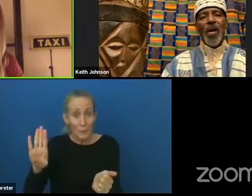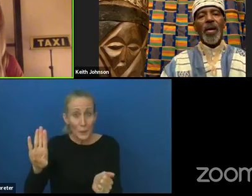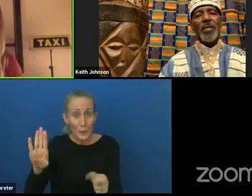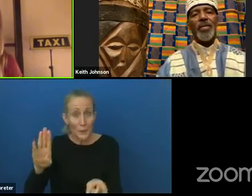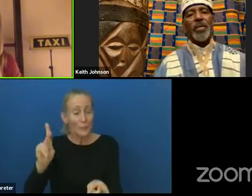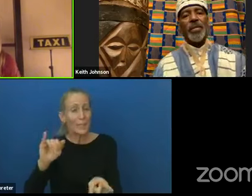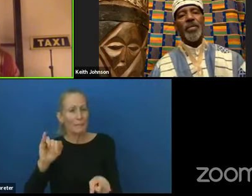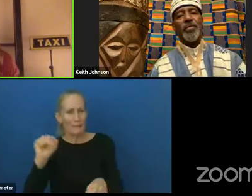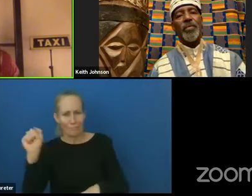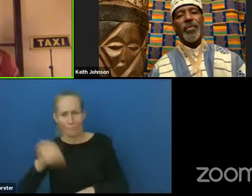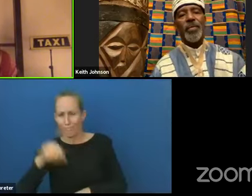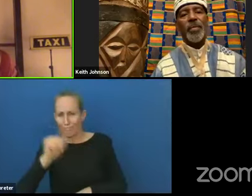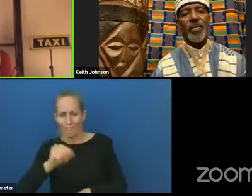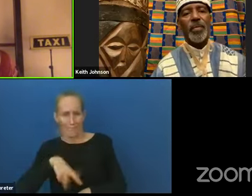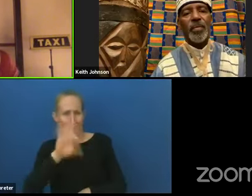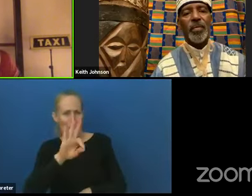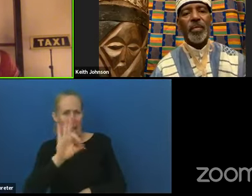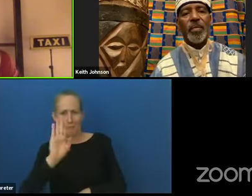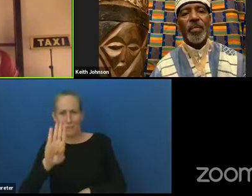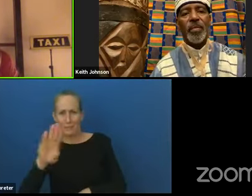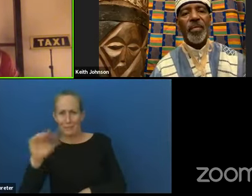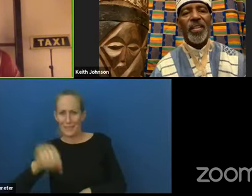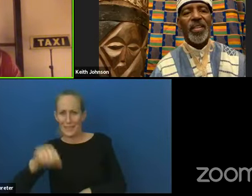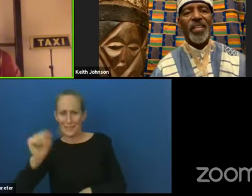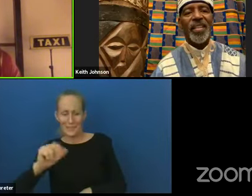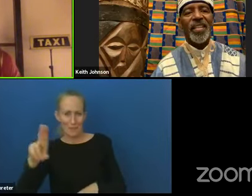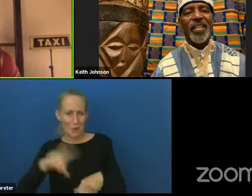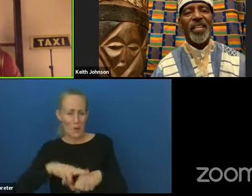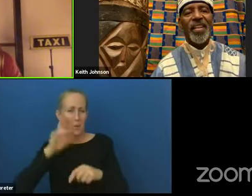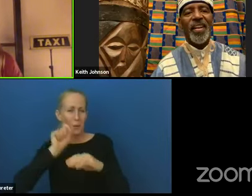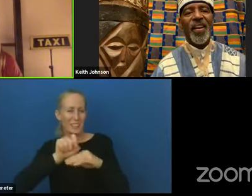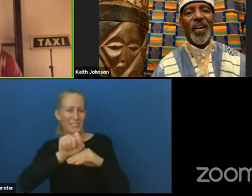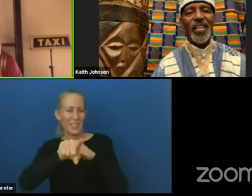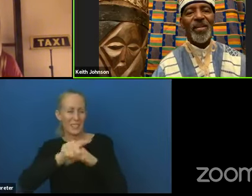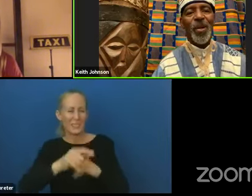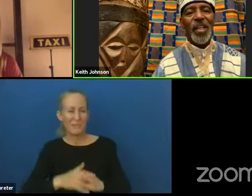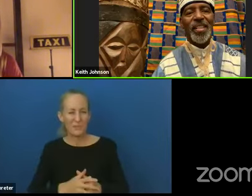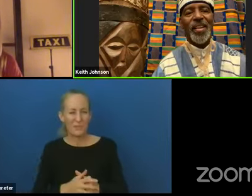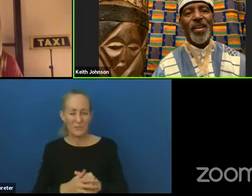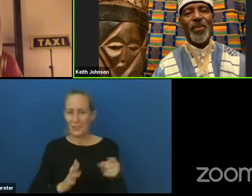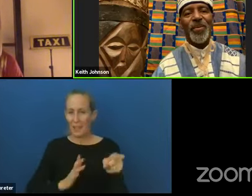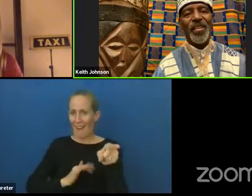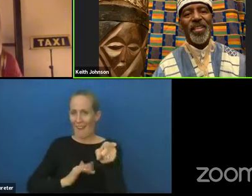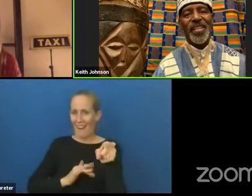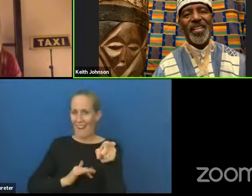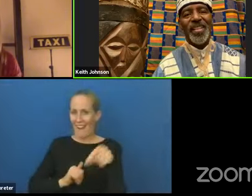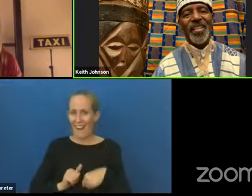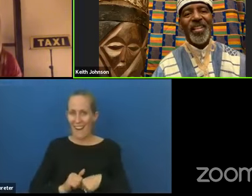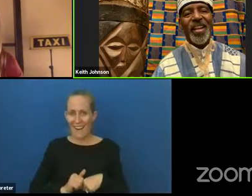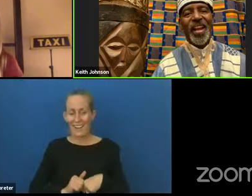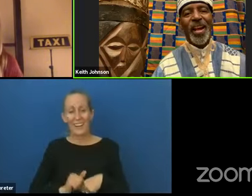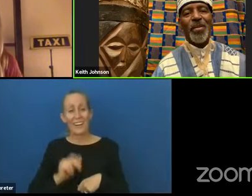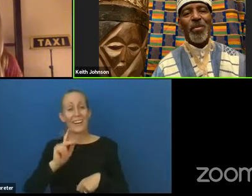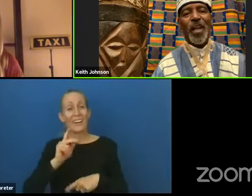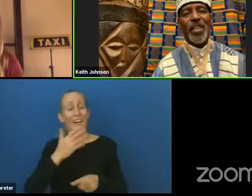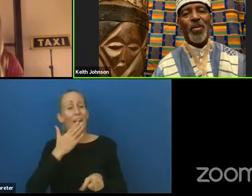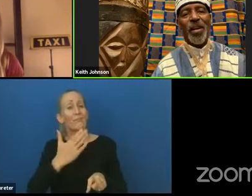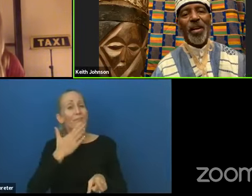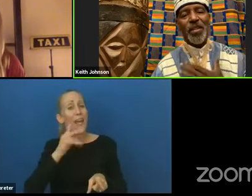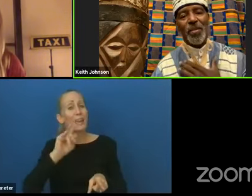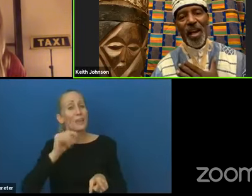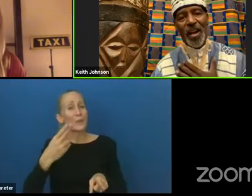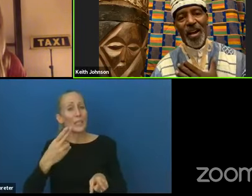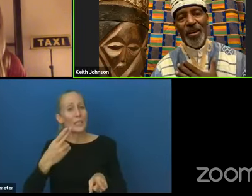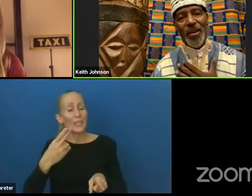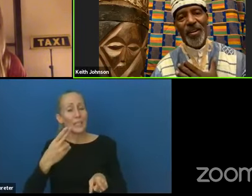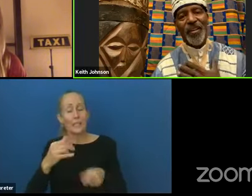can find it on Facebook. That's right. We'll send it to you. Awesome, awesome. Thank you, Keith. It was a wonderful. Have a blessed one.